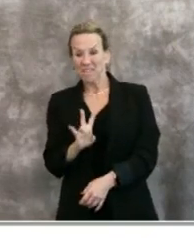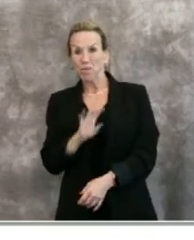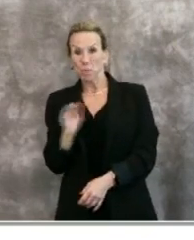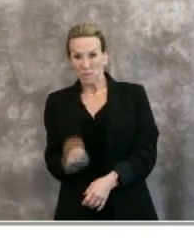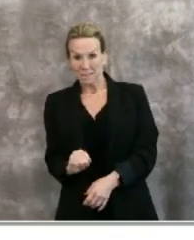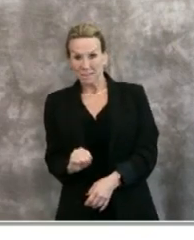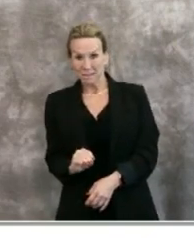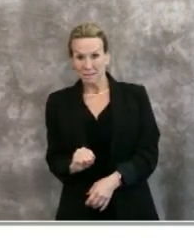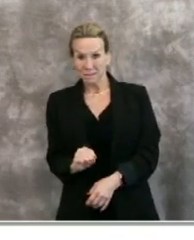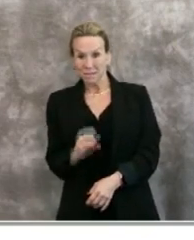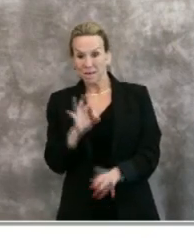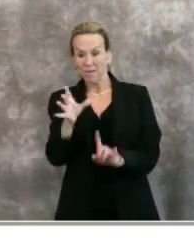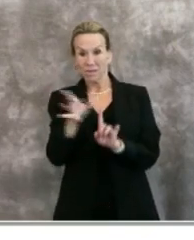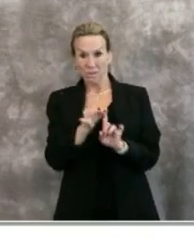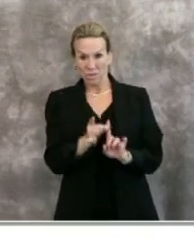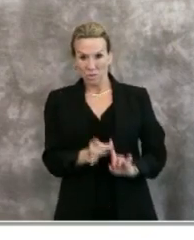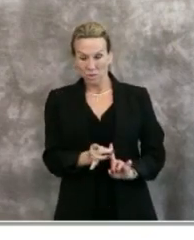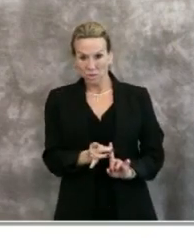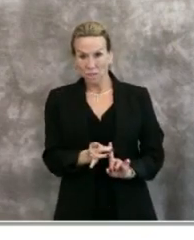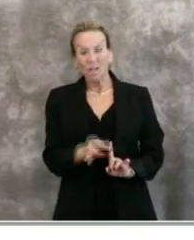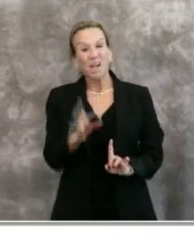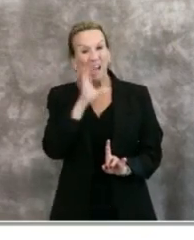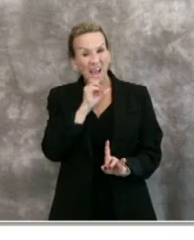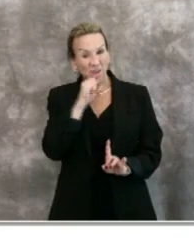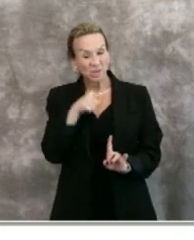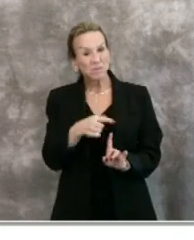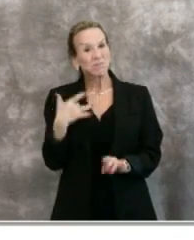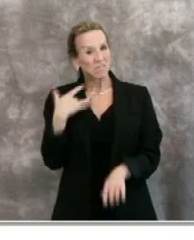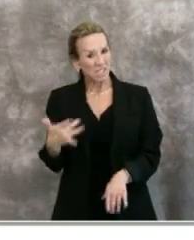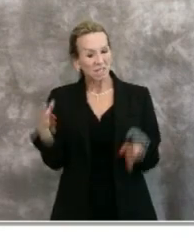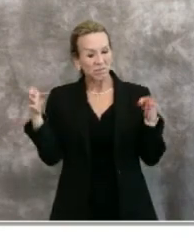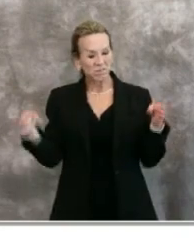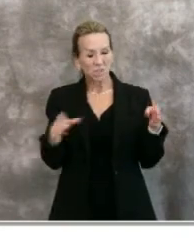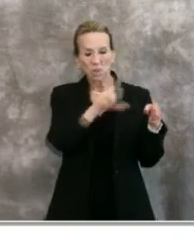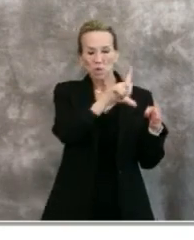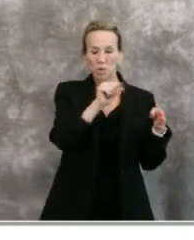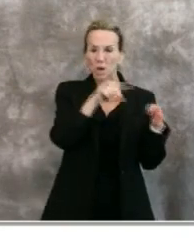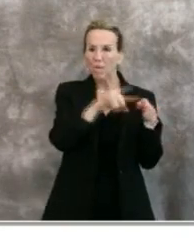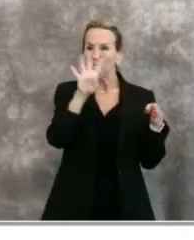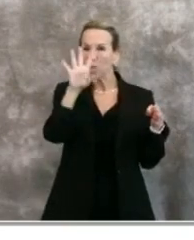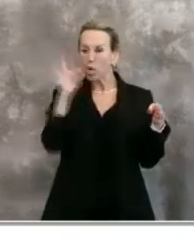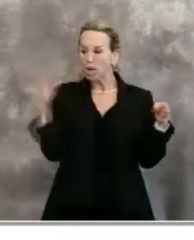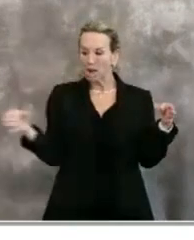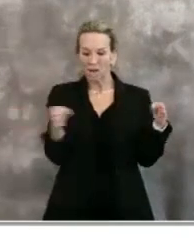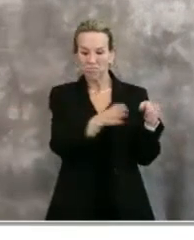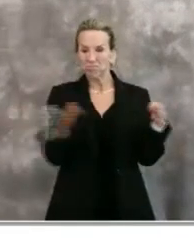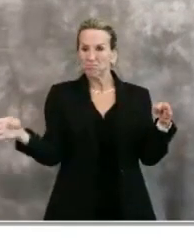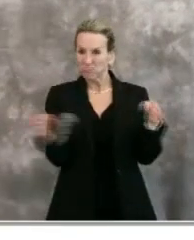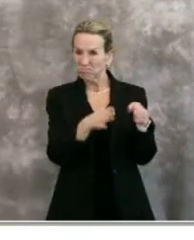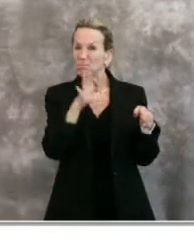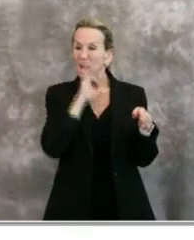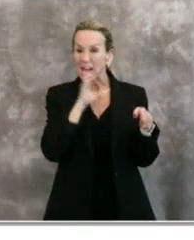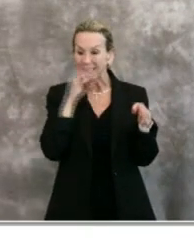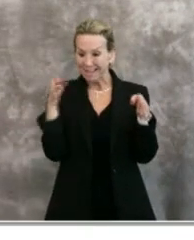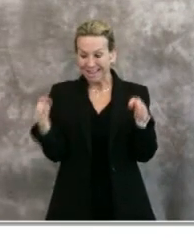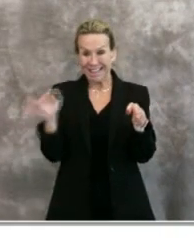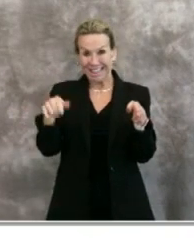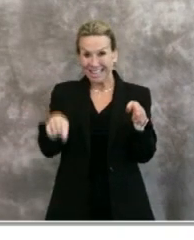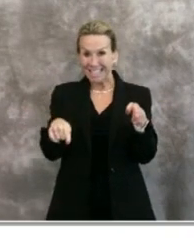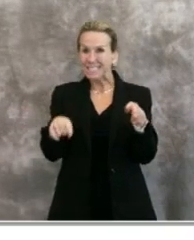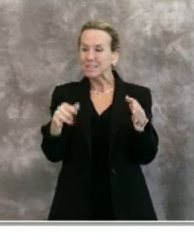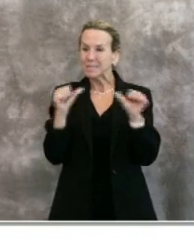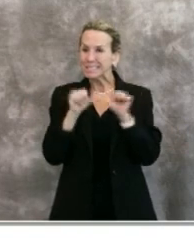are between the majority of cases. Now, let's examine 49 years of age. Further detailed review of percentages continuing